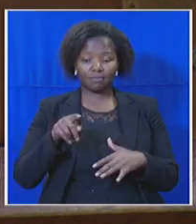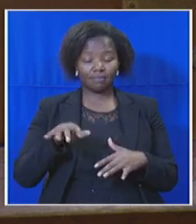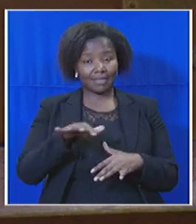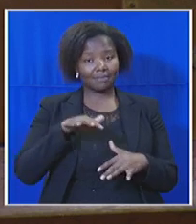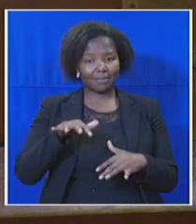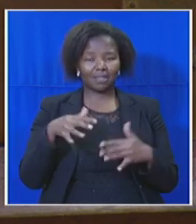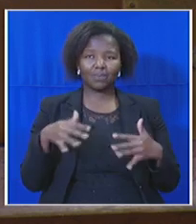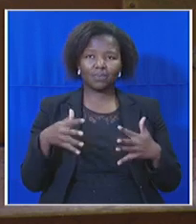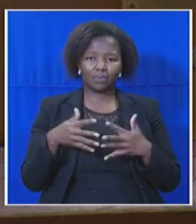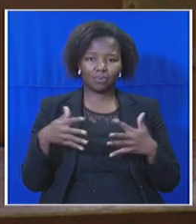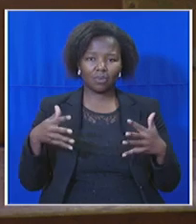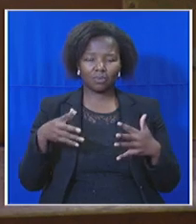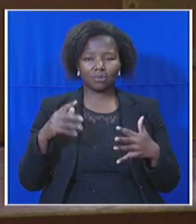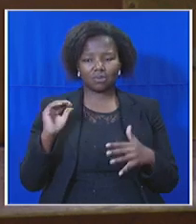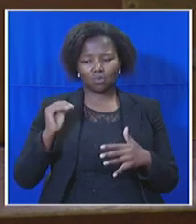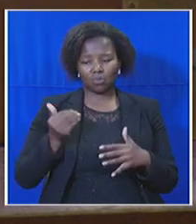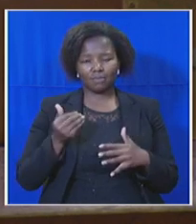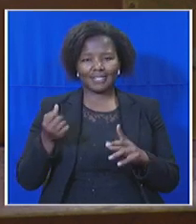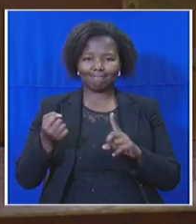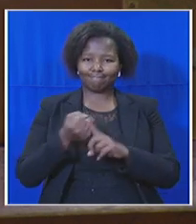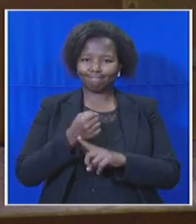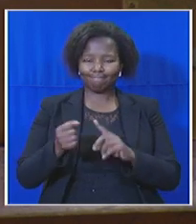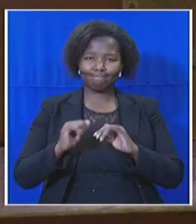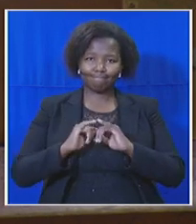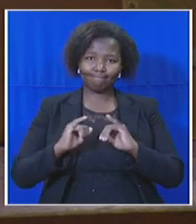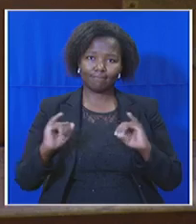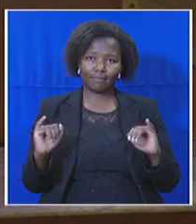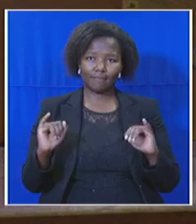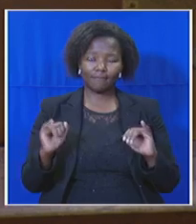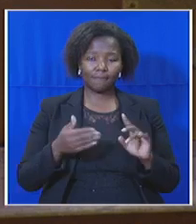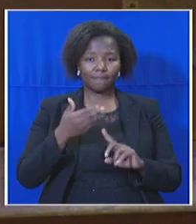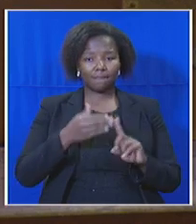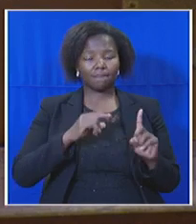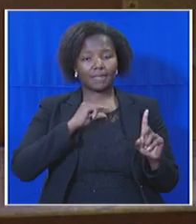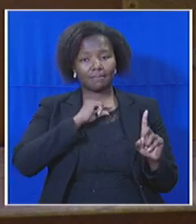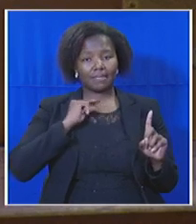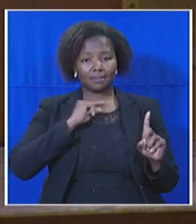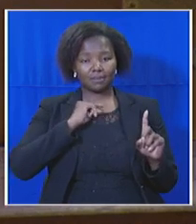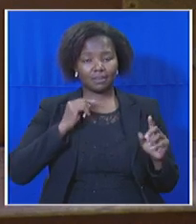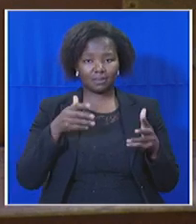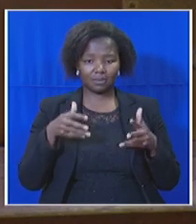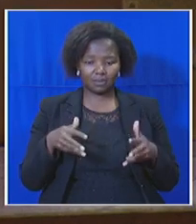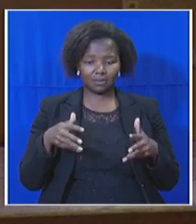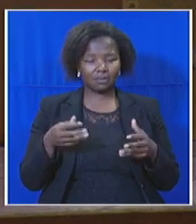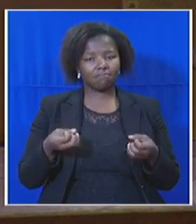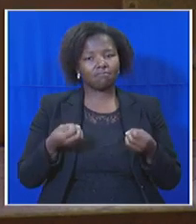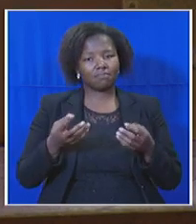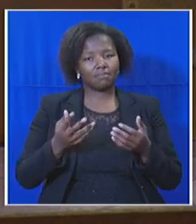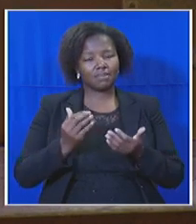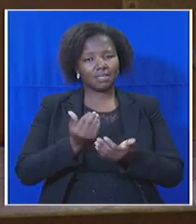high prevalence of sexual and gender-based violence. Pastor Sikwane has provided a safe house aptly